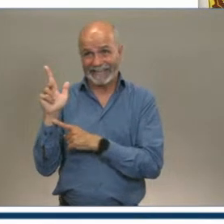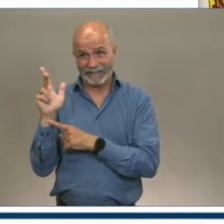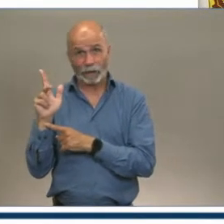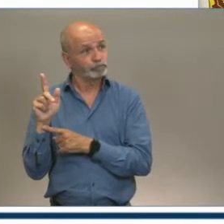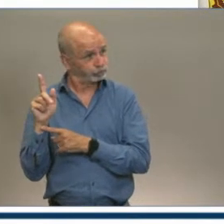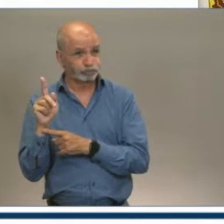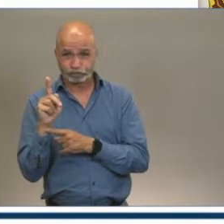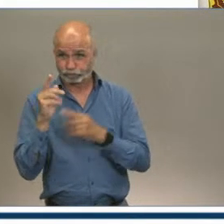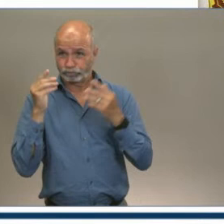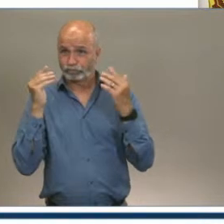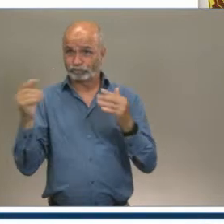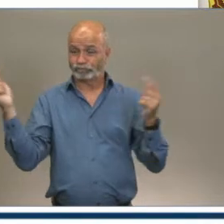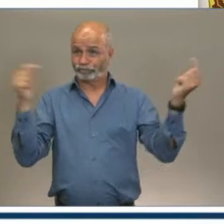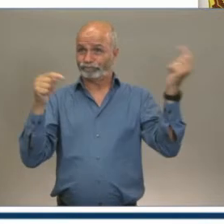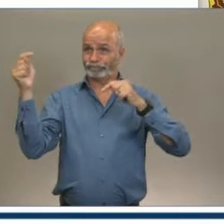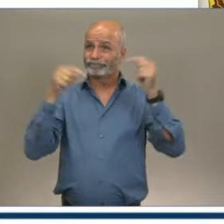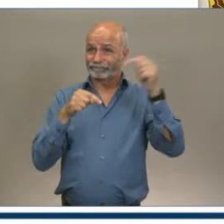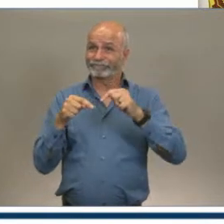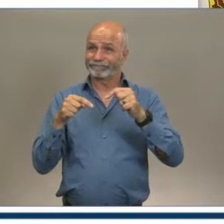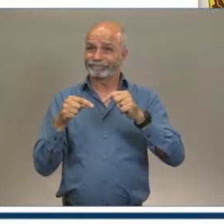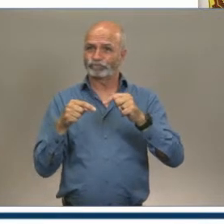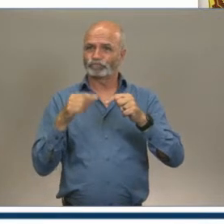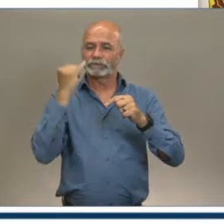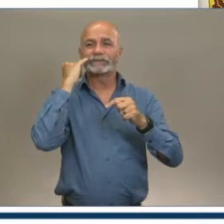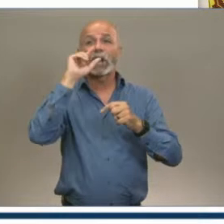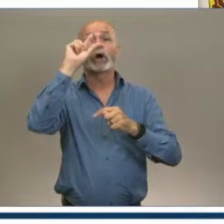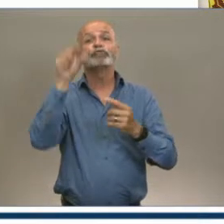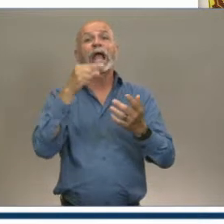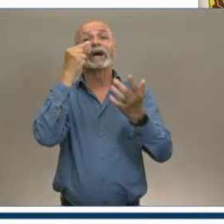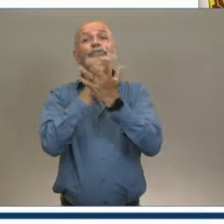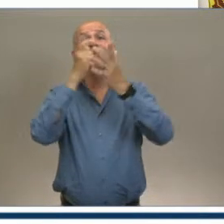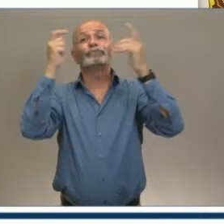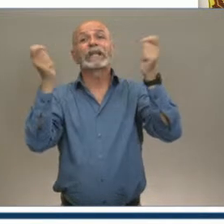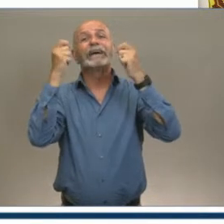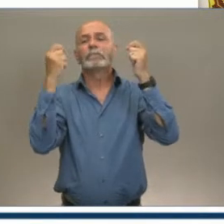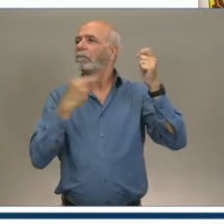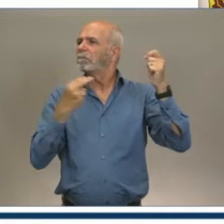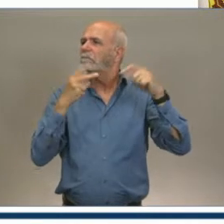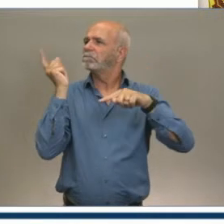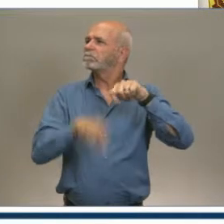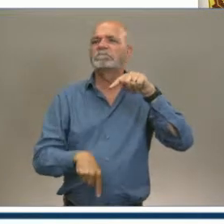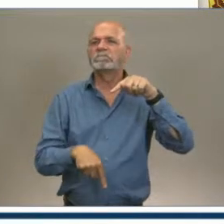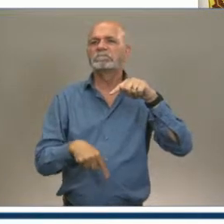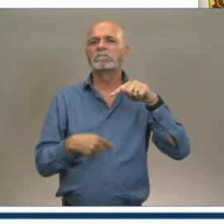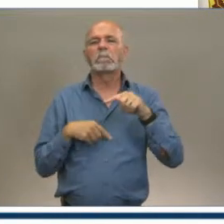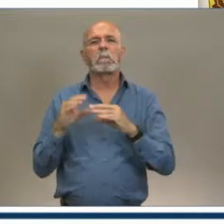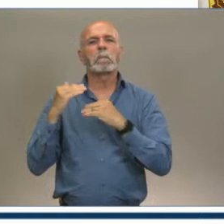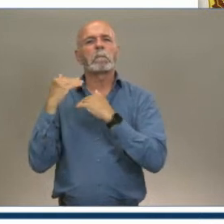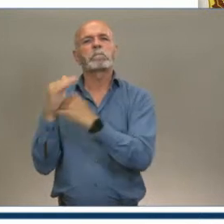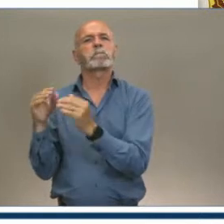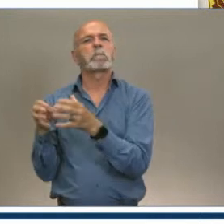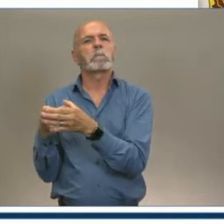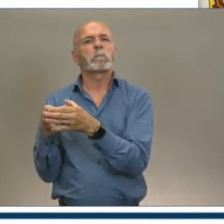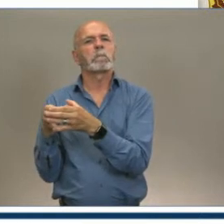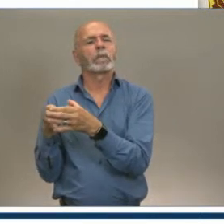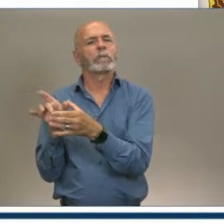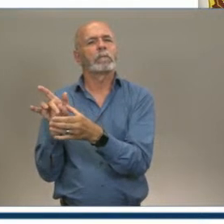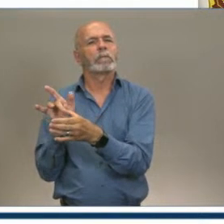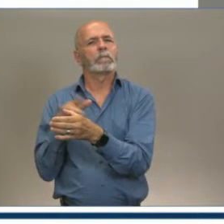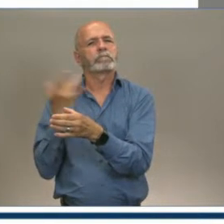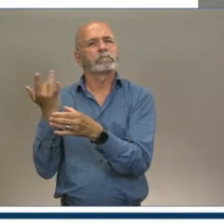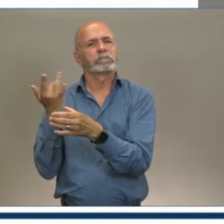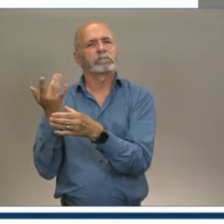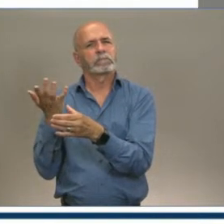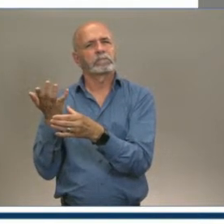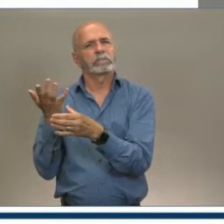go ahead, or limiting how many people can attend them. What's your response to them? So it's all